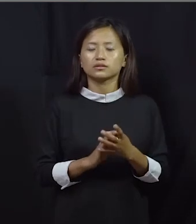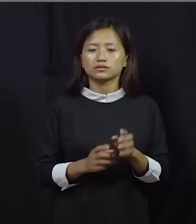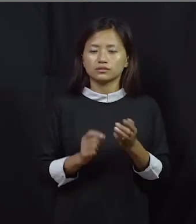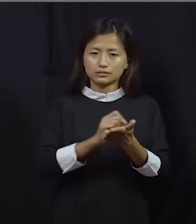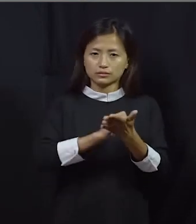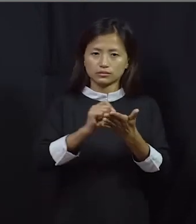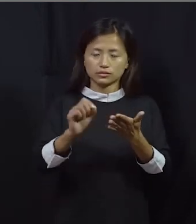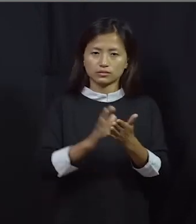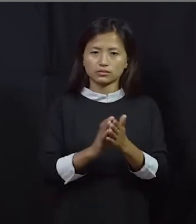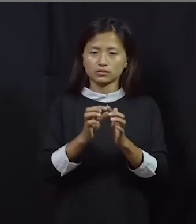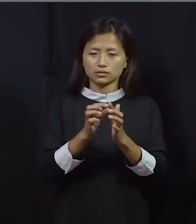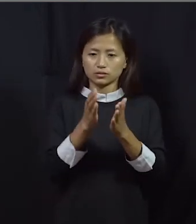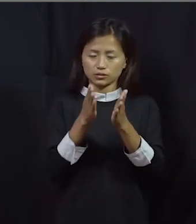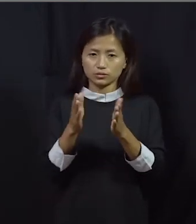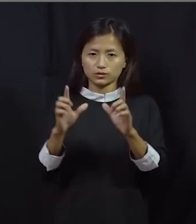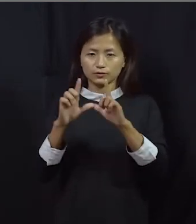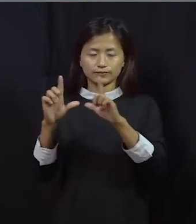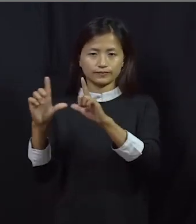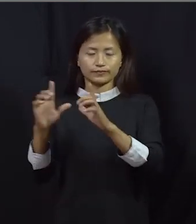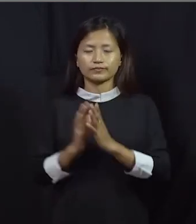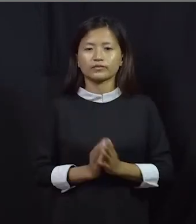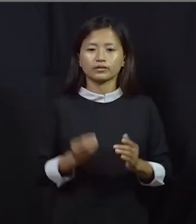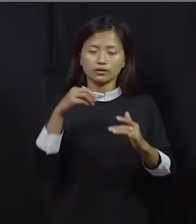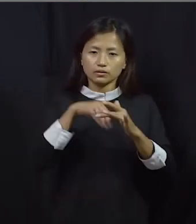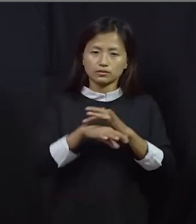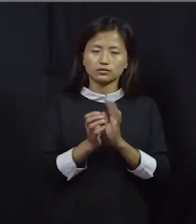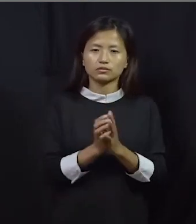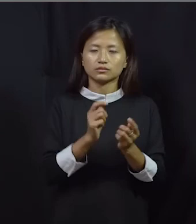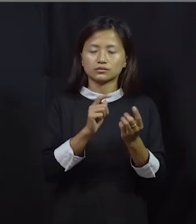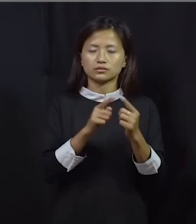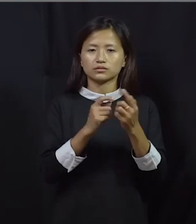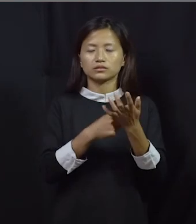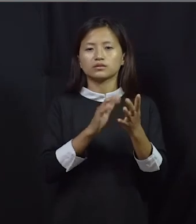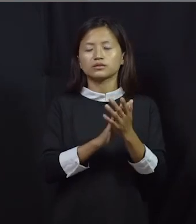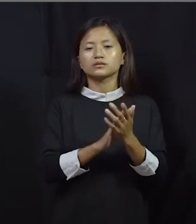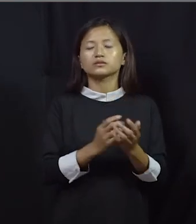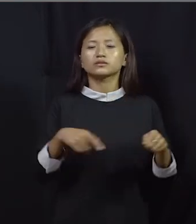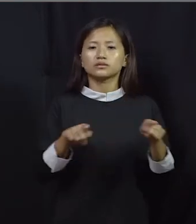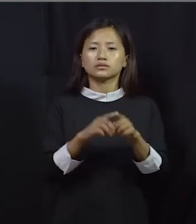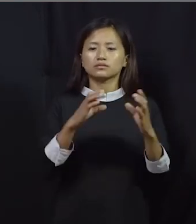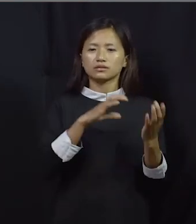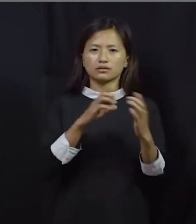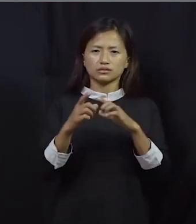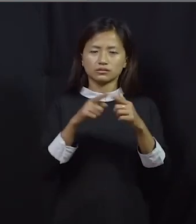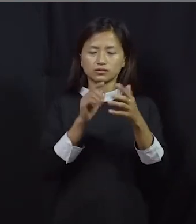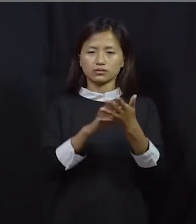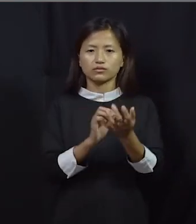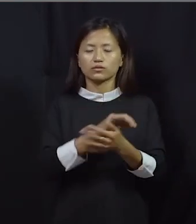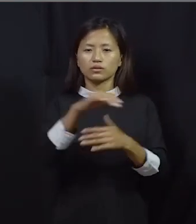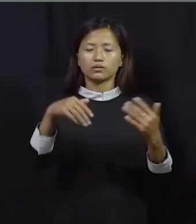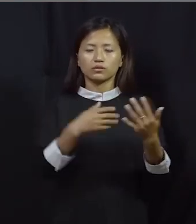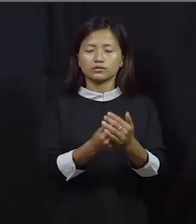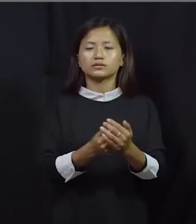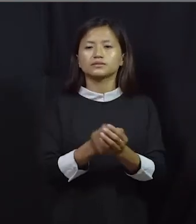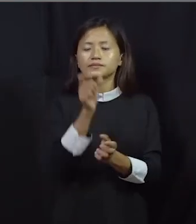document. It is a written document containing the terms and conditions of partnership agreed upon by all the